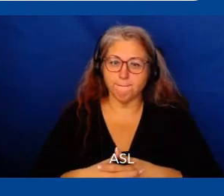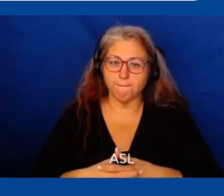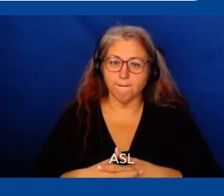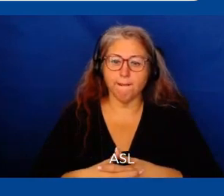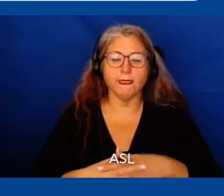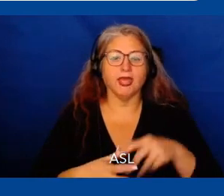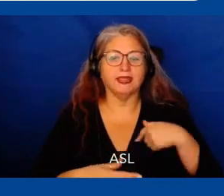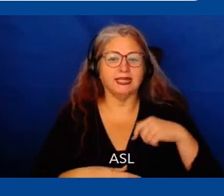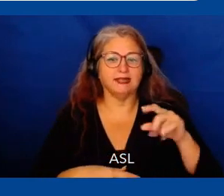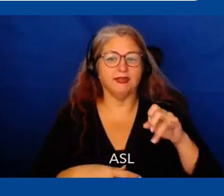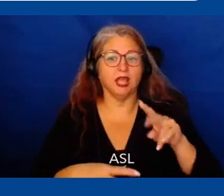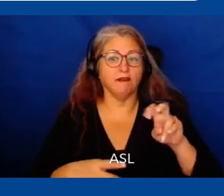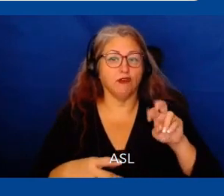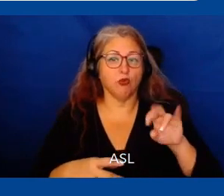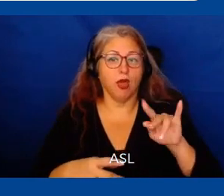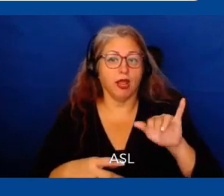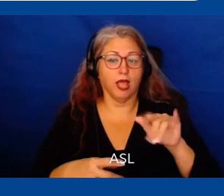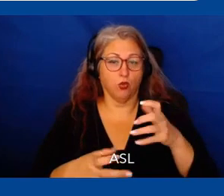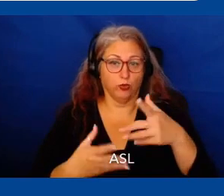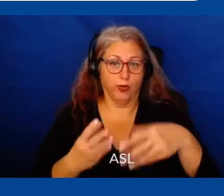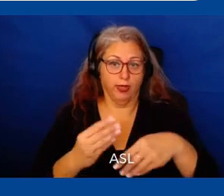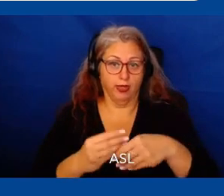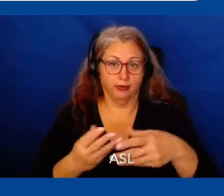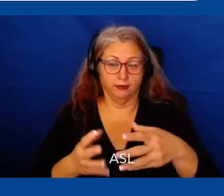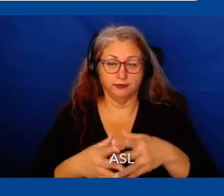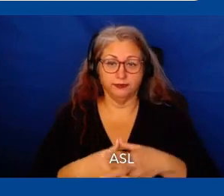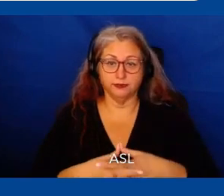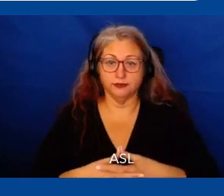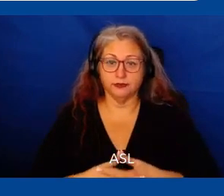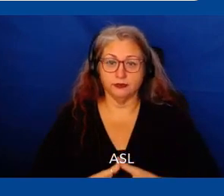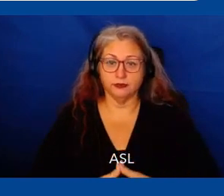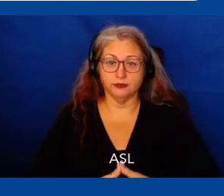This is Stephanie. Veronika, did you have anything to add?